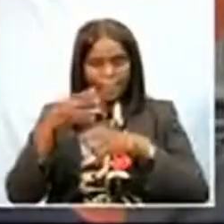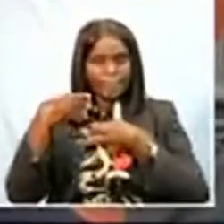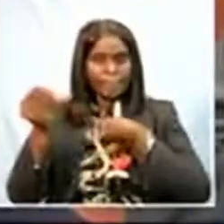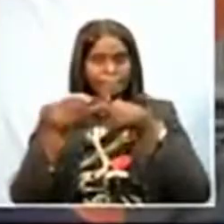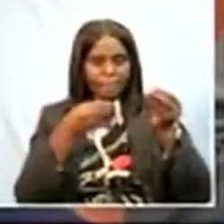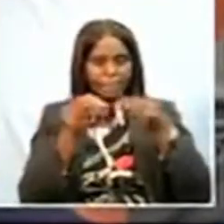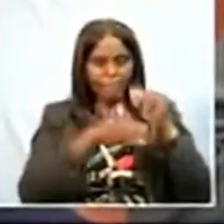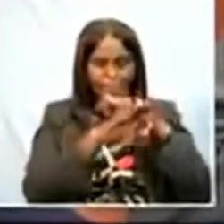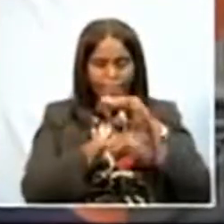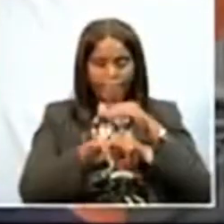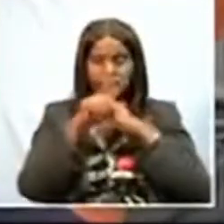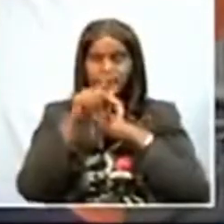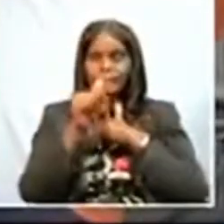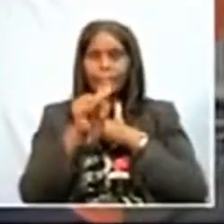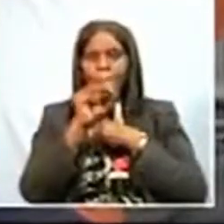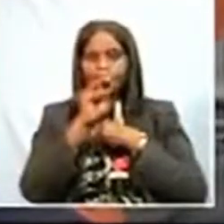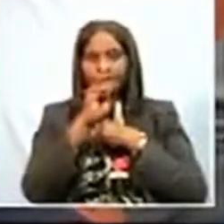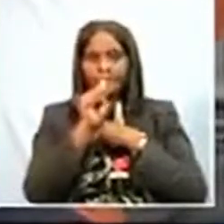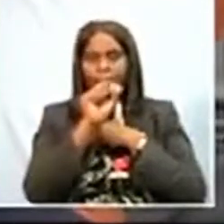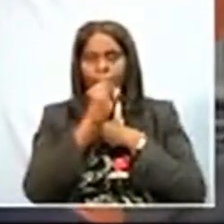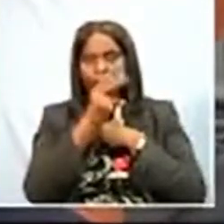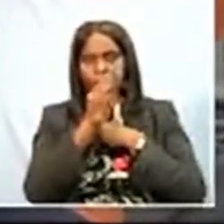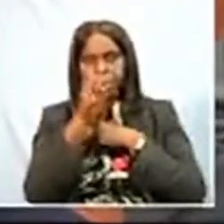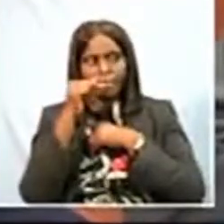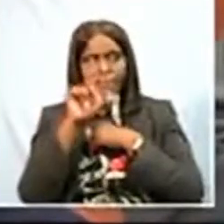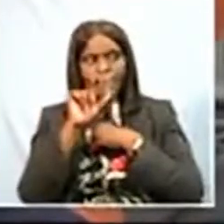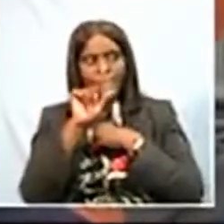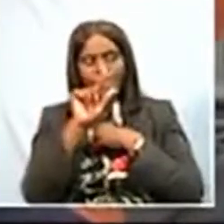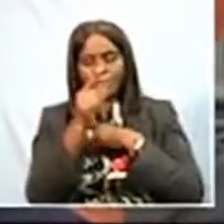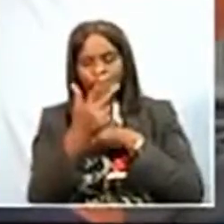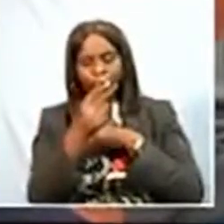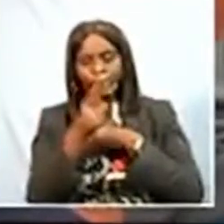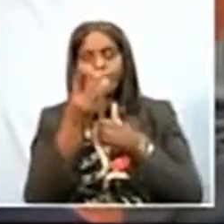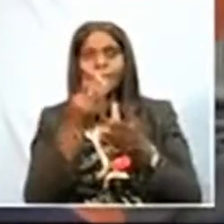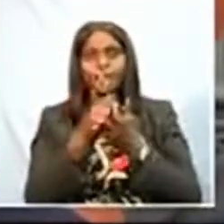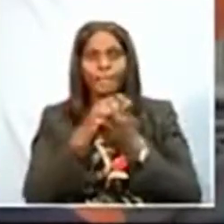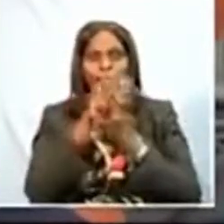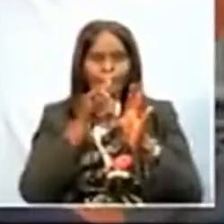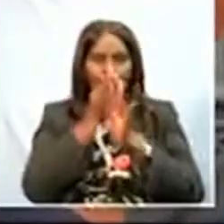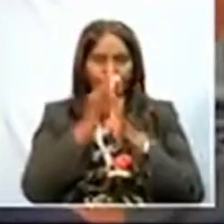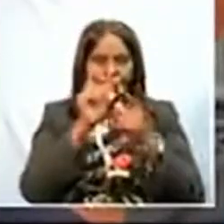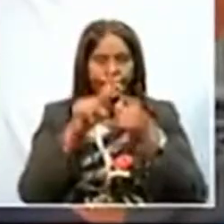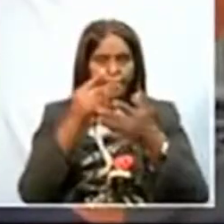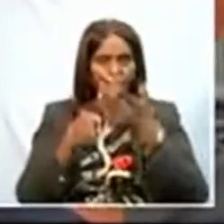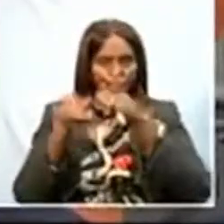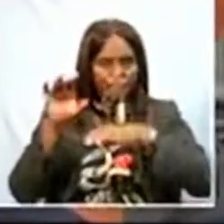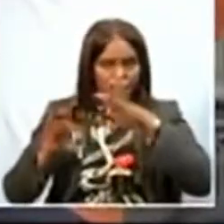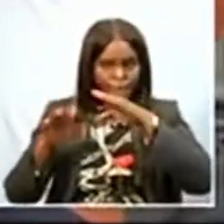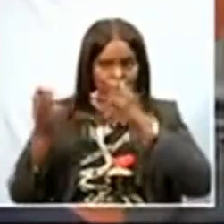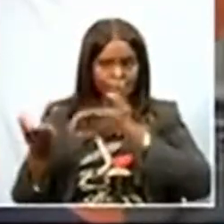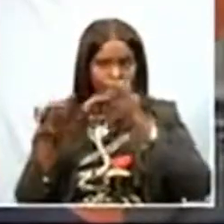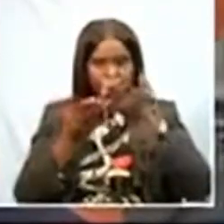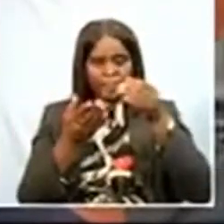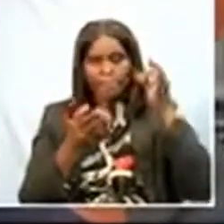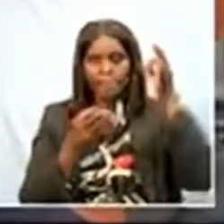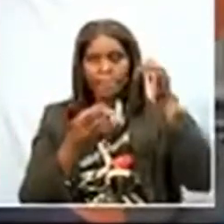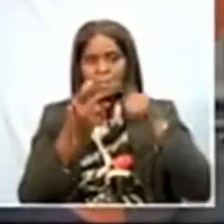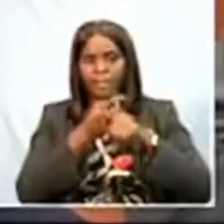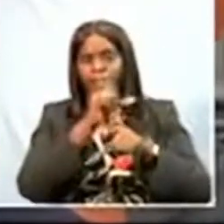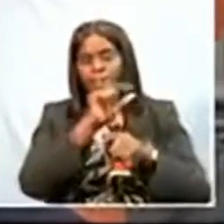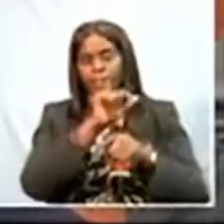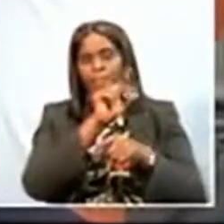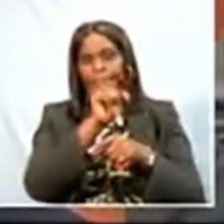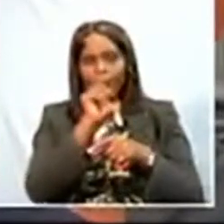over-expenditure under Pambashe constituents for 2023 grants relates to balance brought forward from the